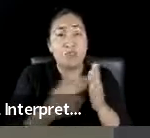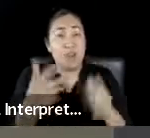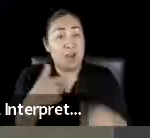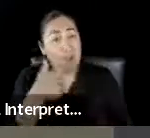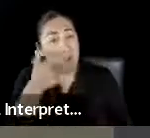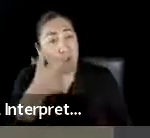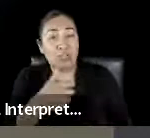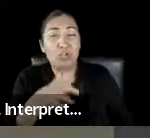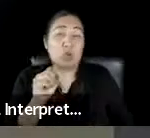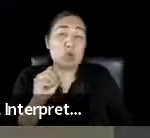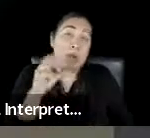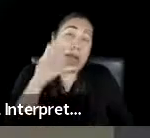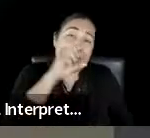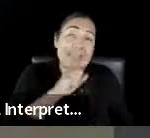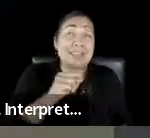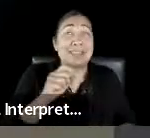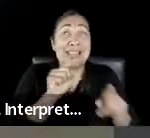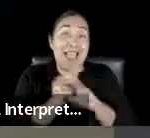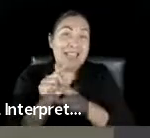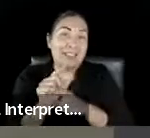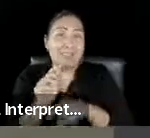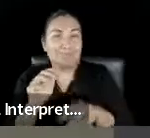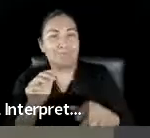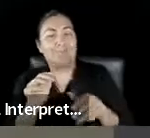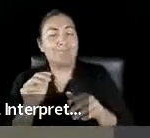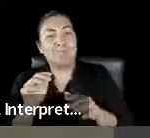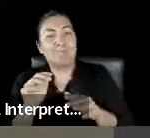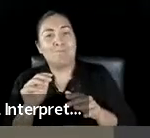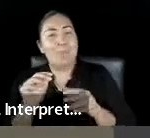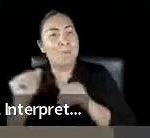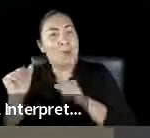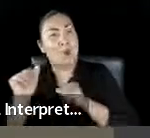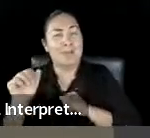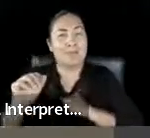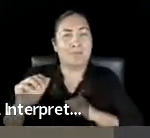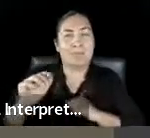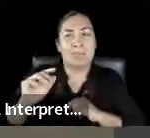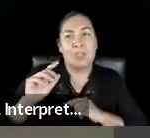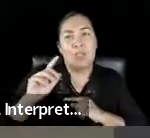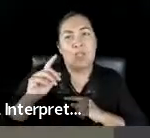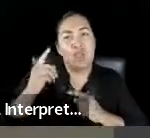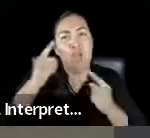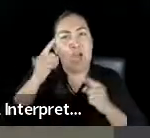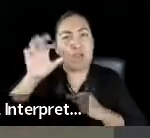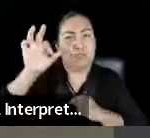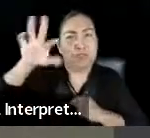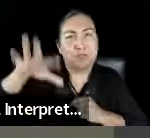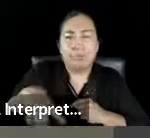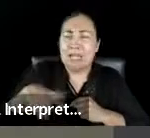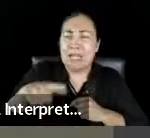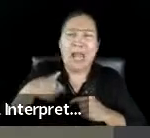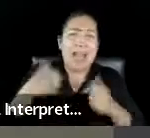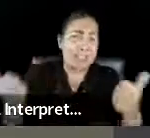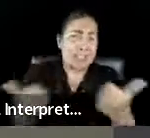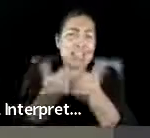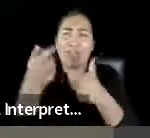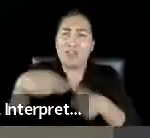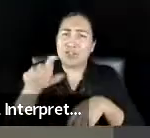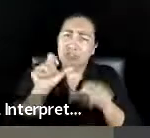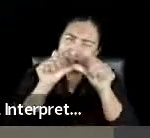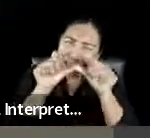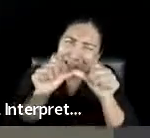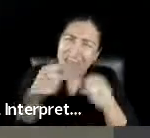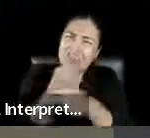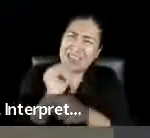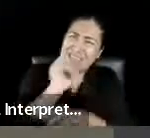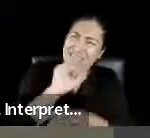parting thought, I challenge all of you to keep making art like this, to keep telling the truth. And also, I